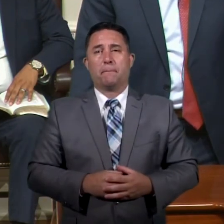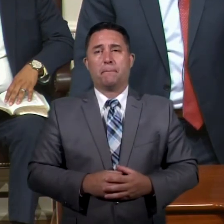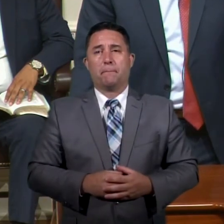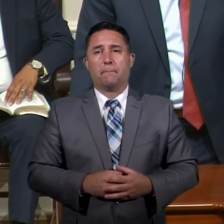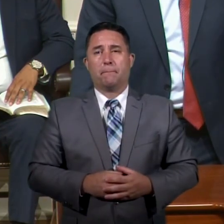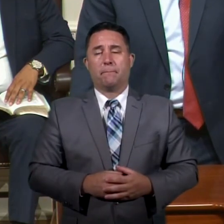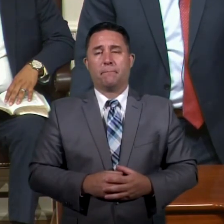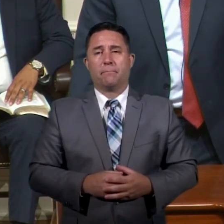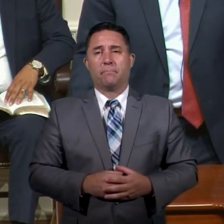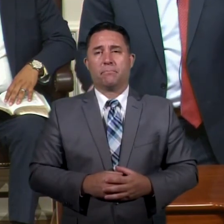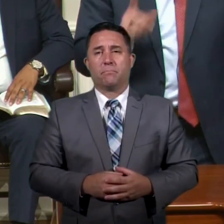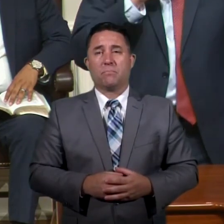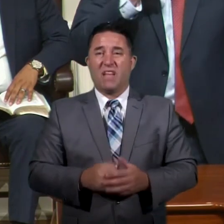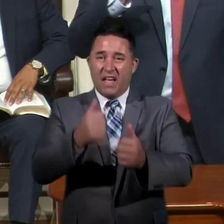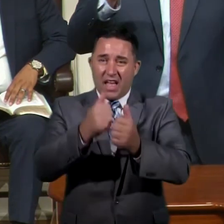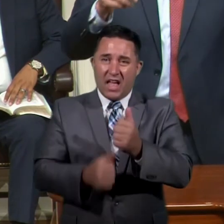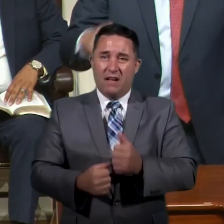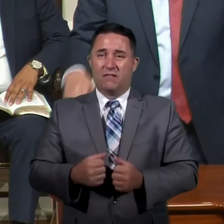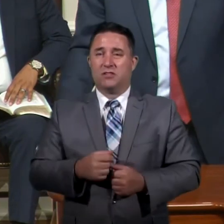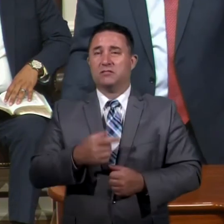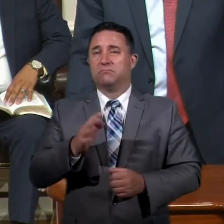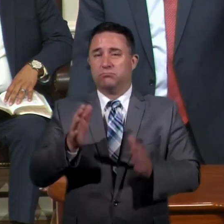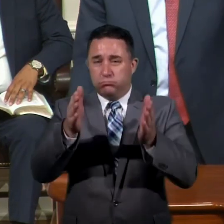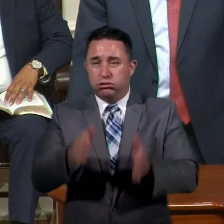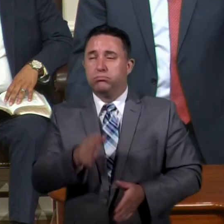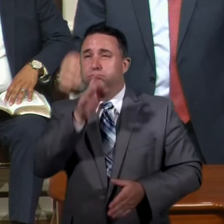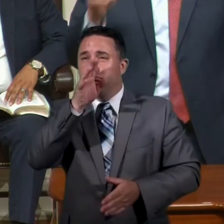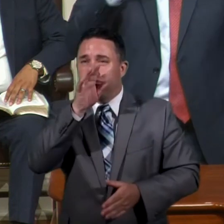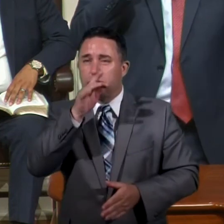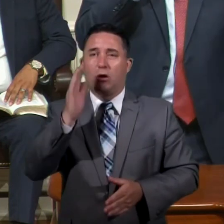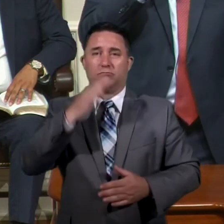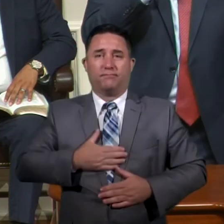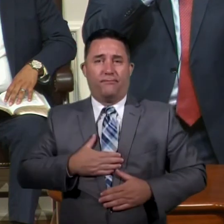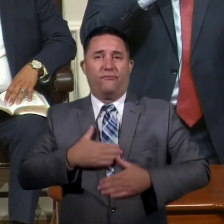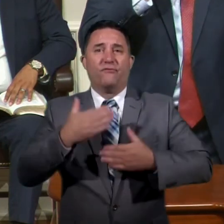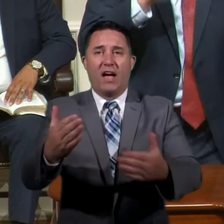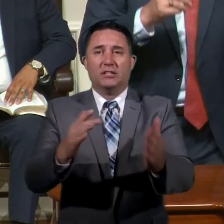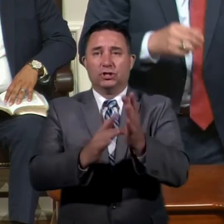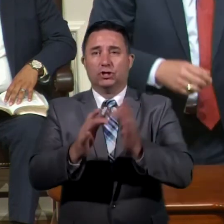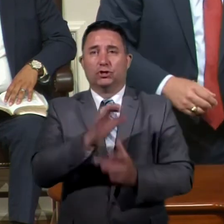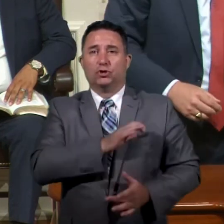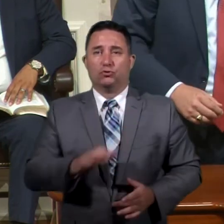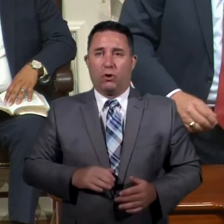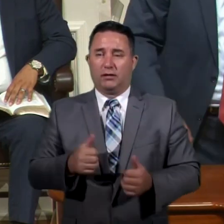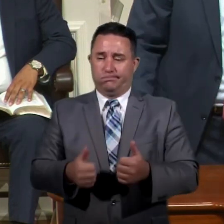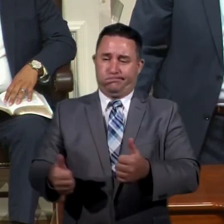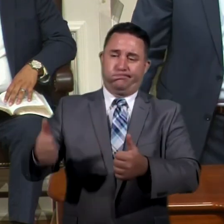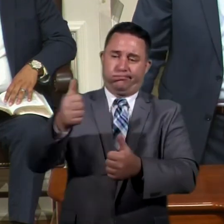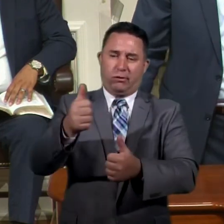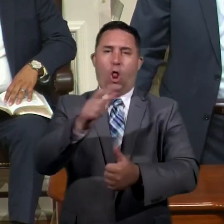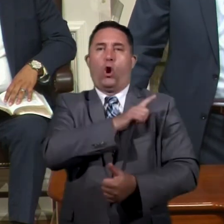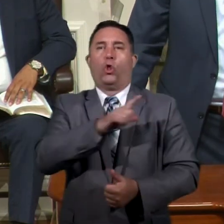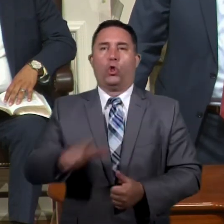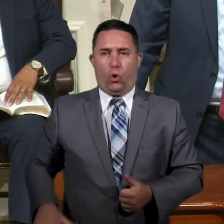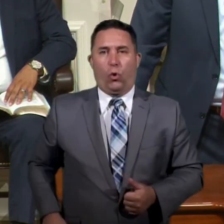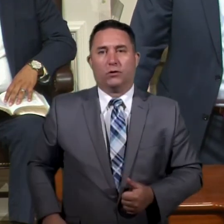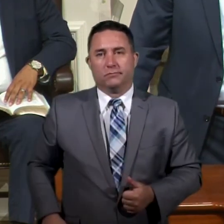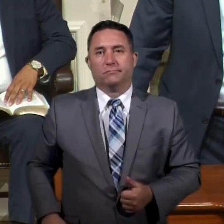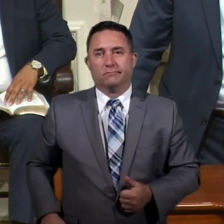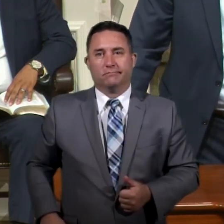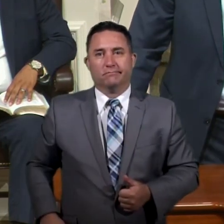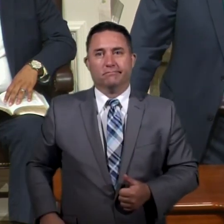y debajo de la tierra. And that every tongue should confess. Y toda lengua confiese. That Jesus Christ is Lord. Que Jesucristo es